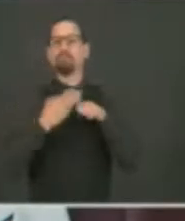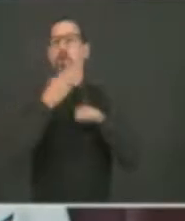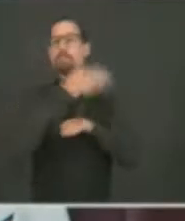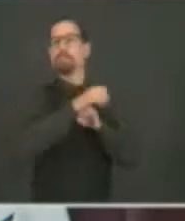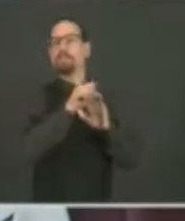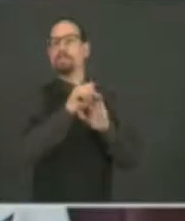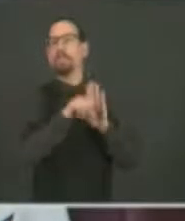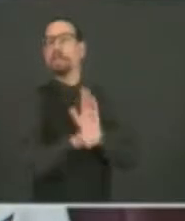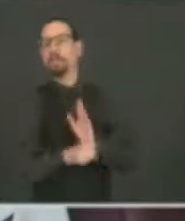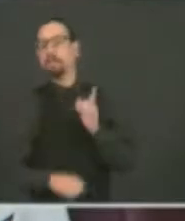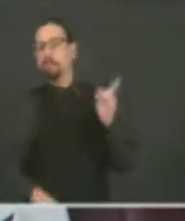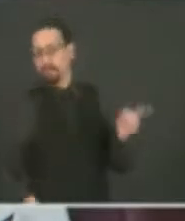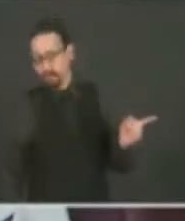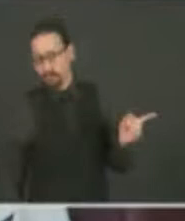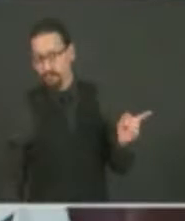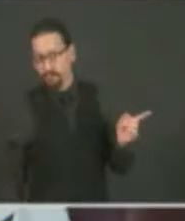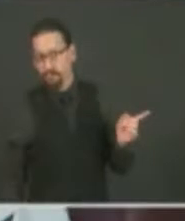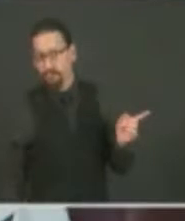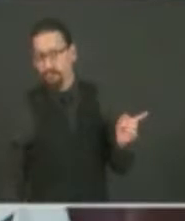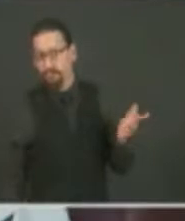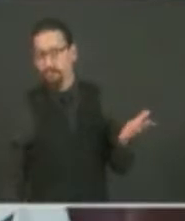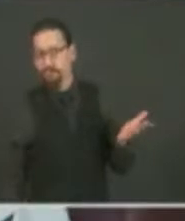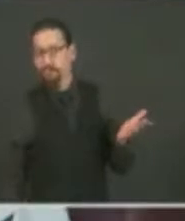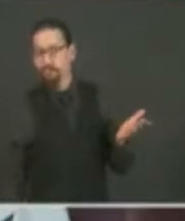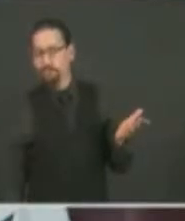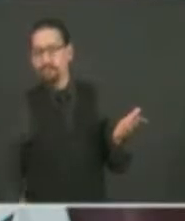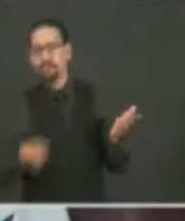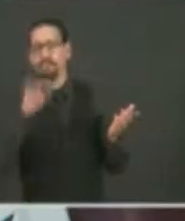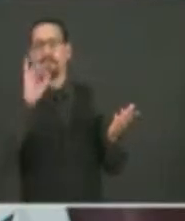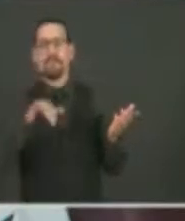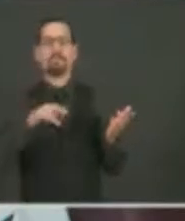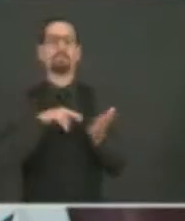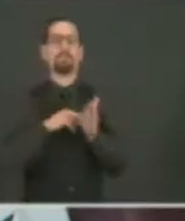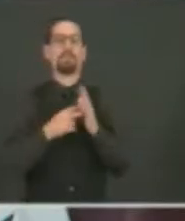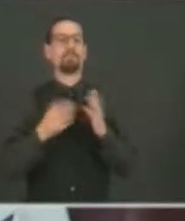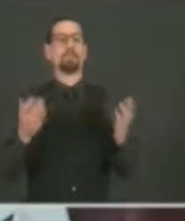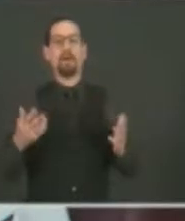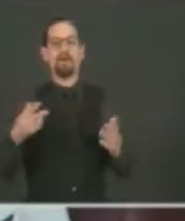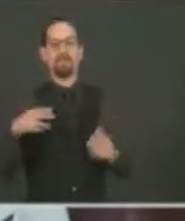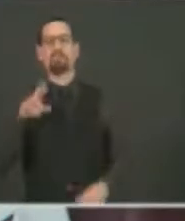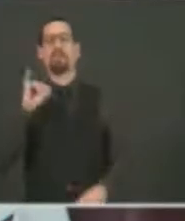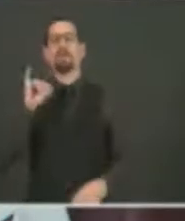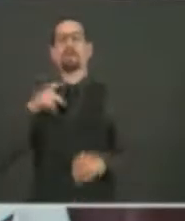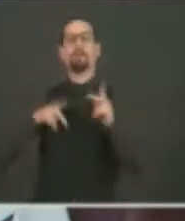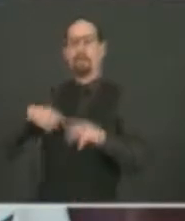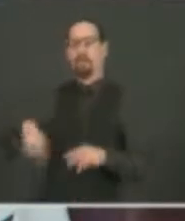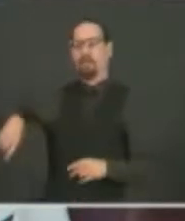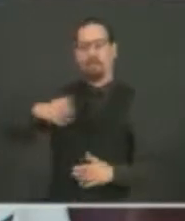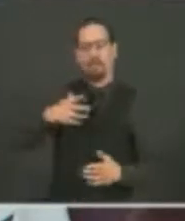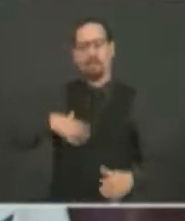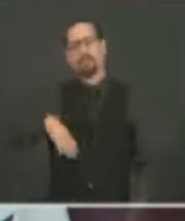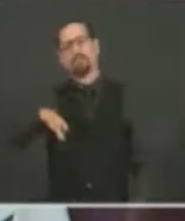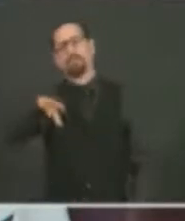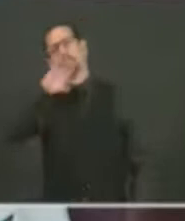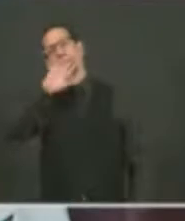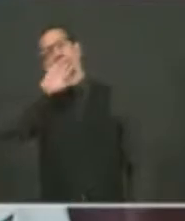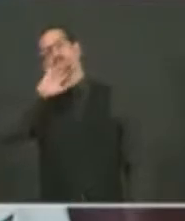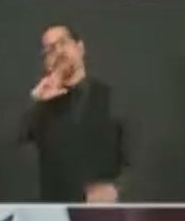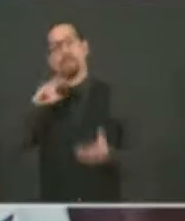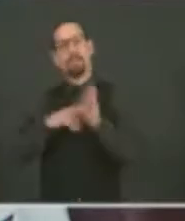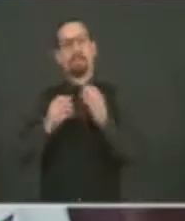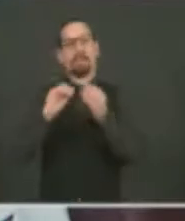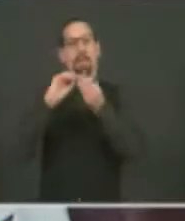positive rate, which makes it more difficult for states like Rhode Island, where we have very high rates of